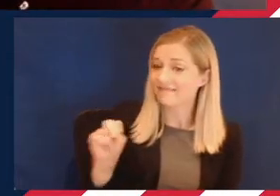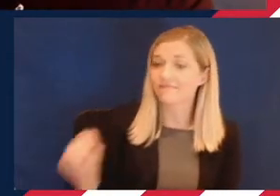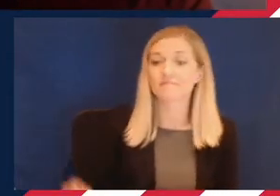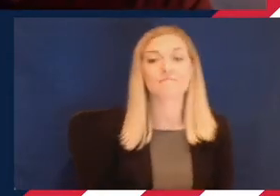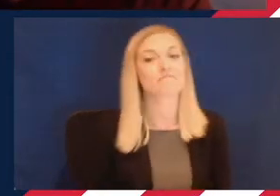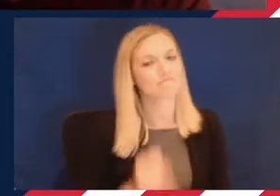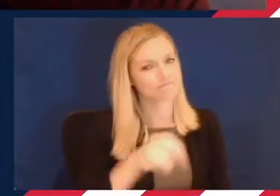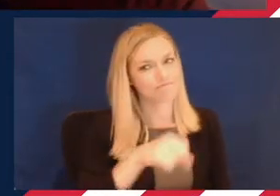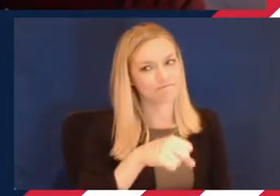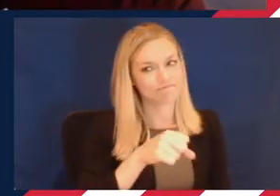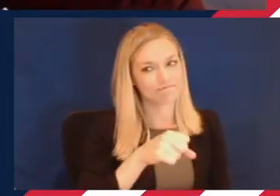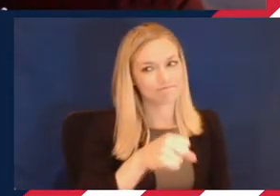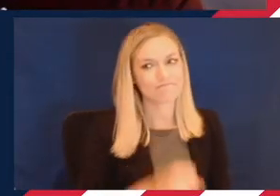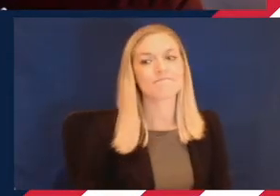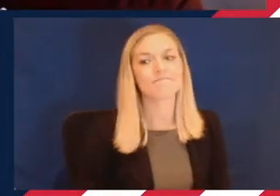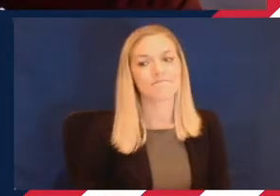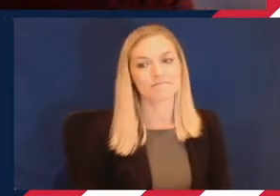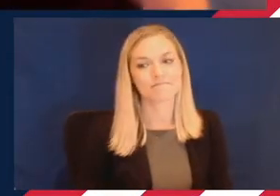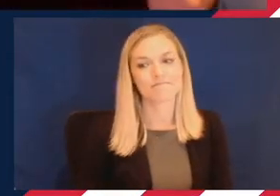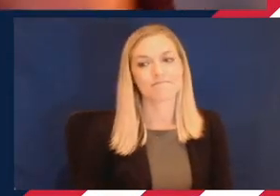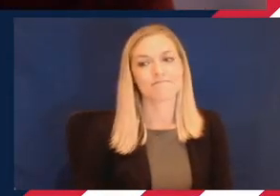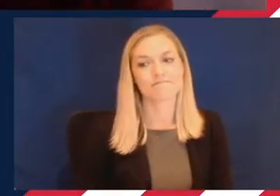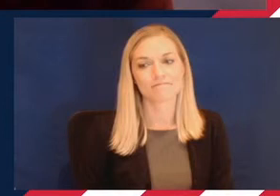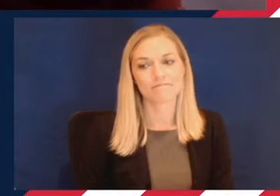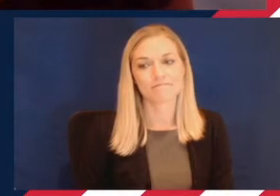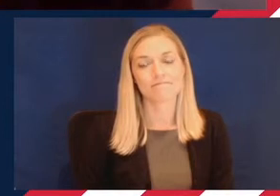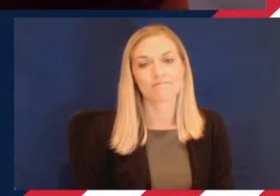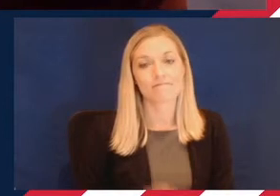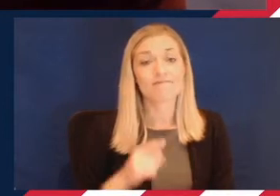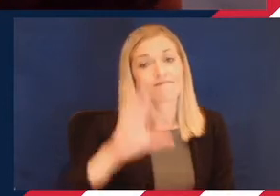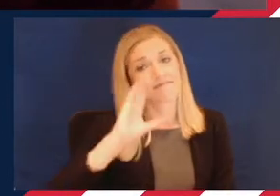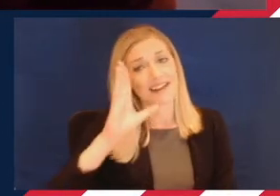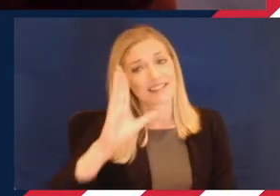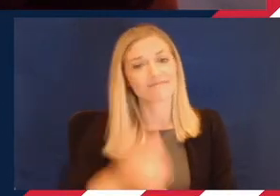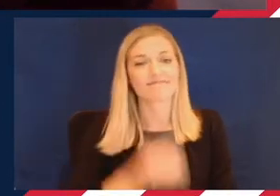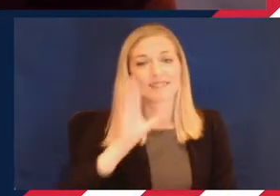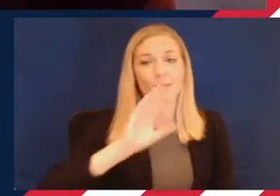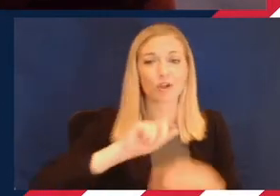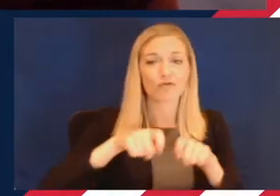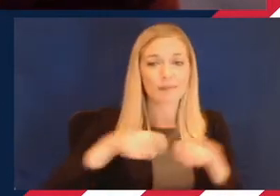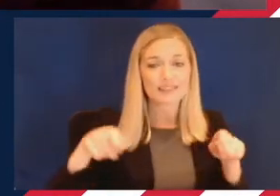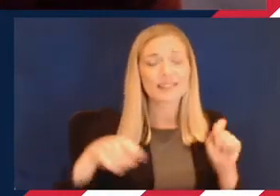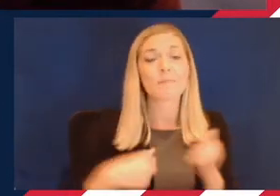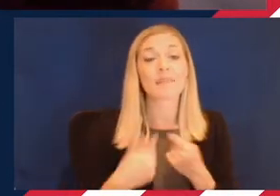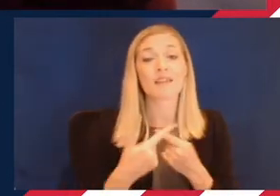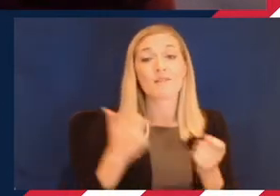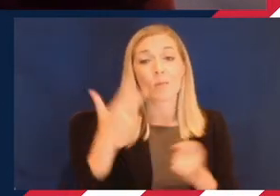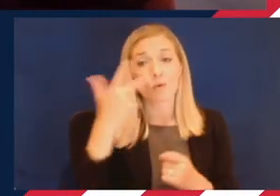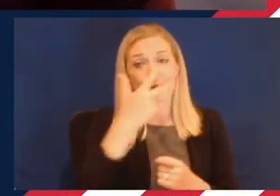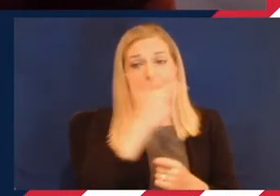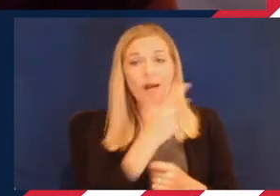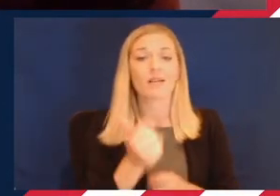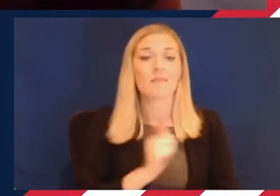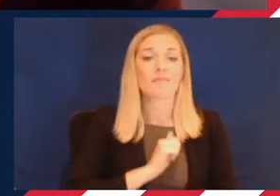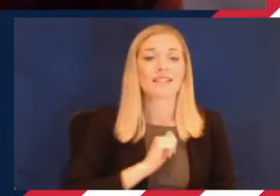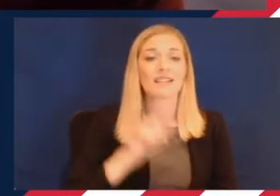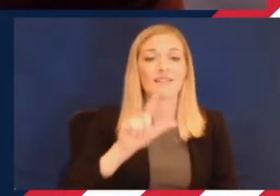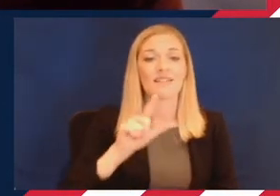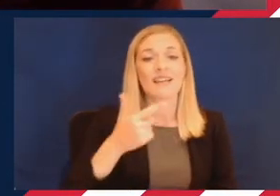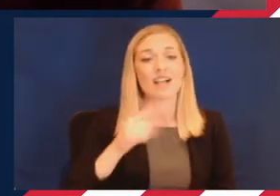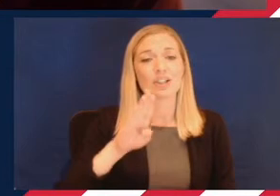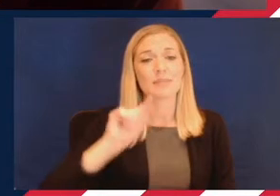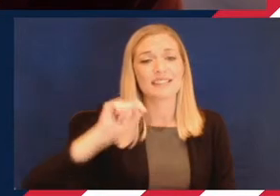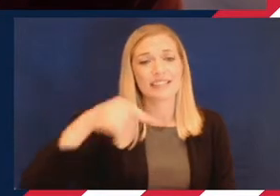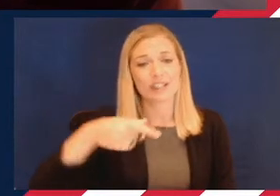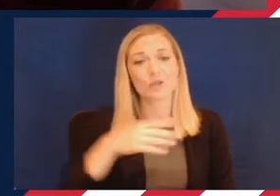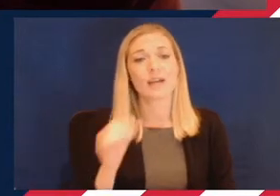Thank you, Mayor. And I'll finish this out here. I'm Nathan. I'm from Guatemala. I'm LGBTQ and CEO of the Cutting Edge Elite.